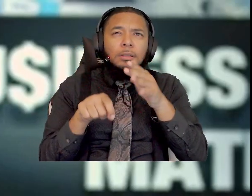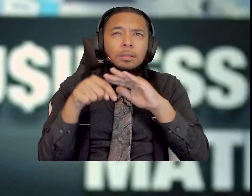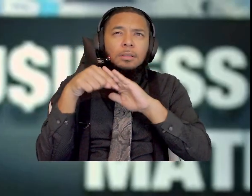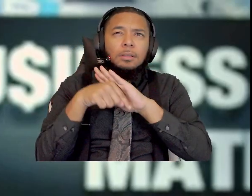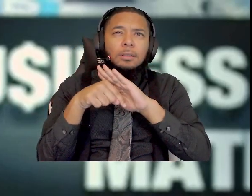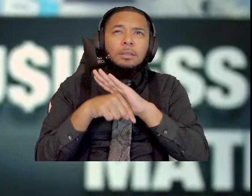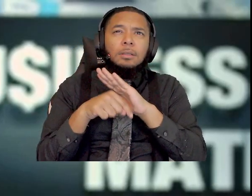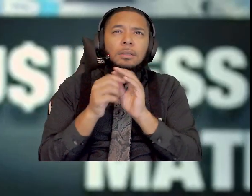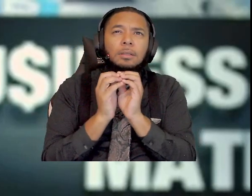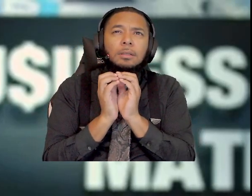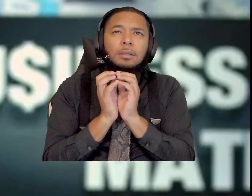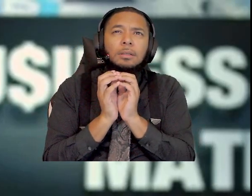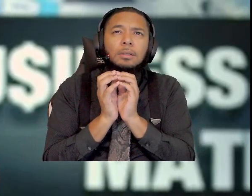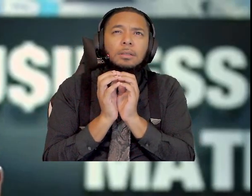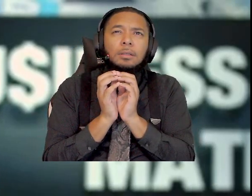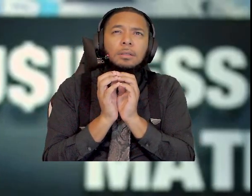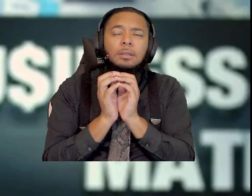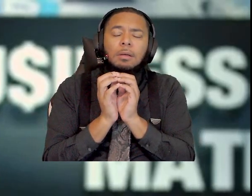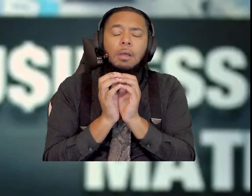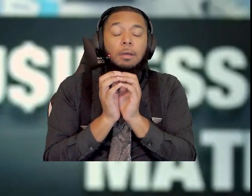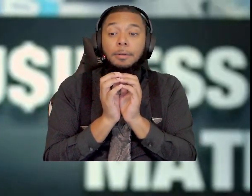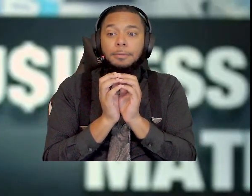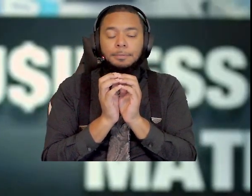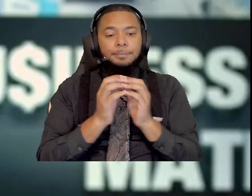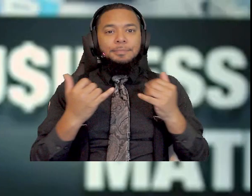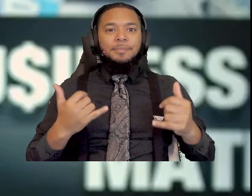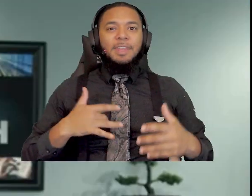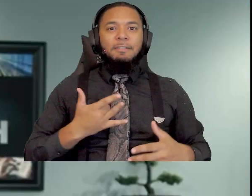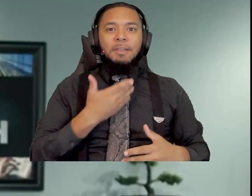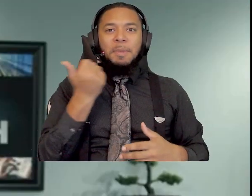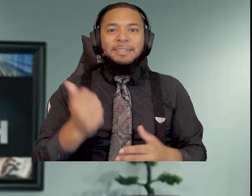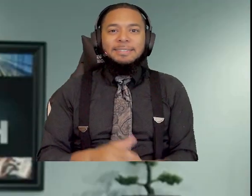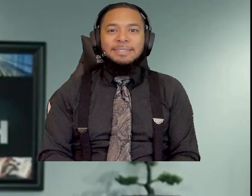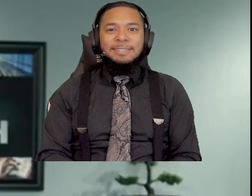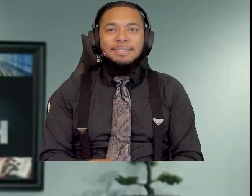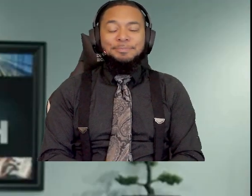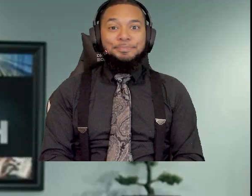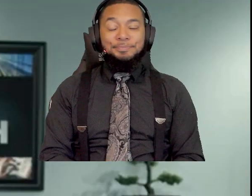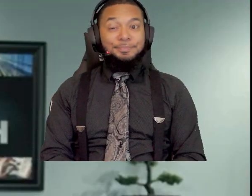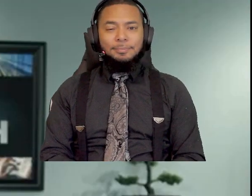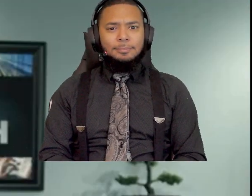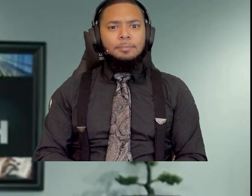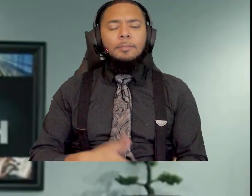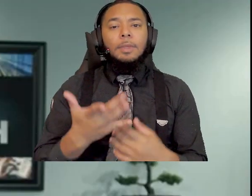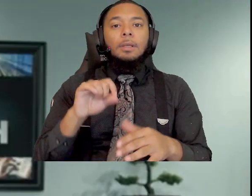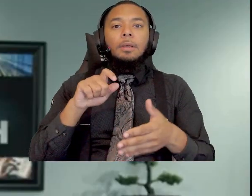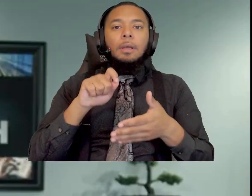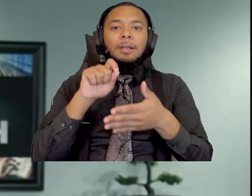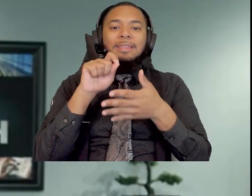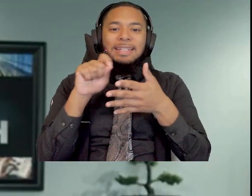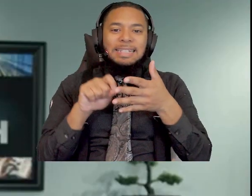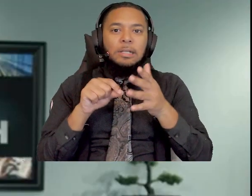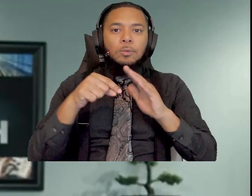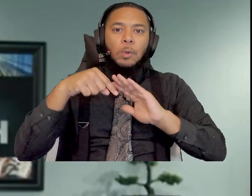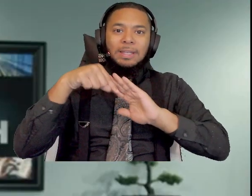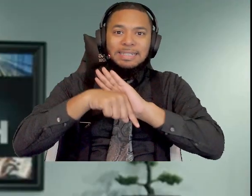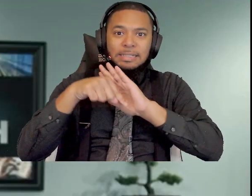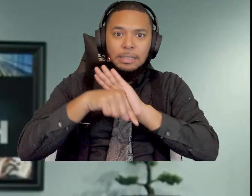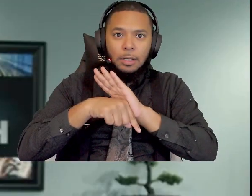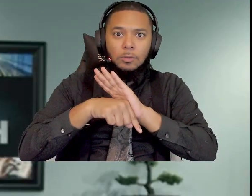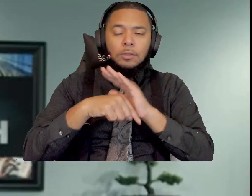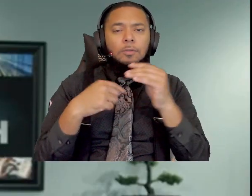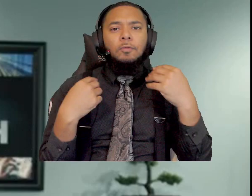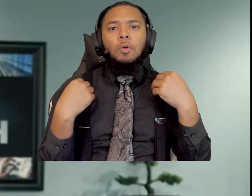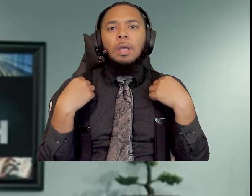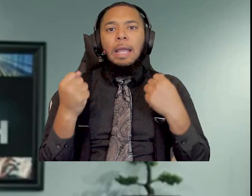starting to feel better all of a sudden okay the details of health insurance and